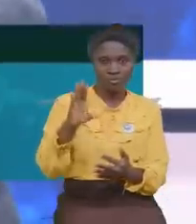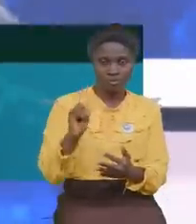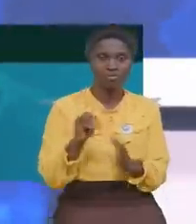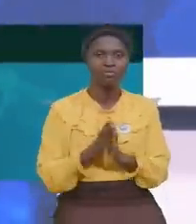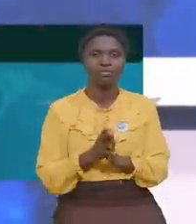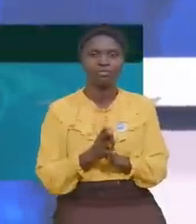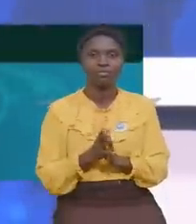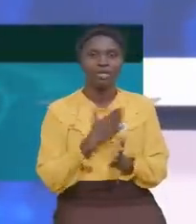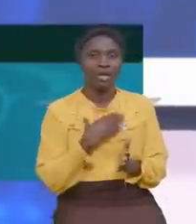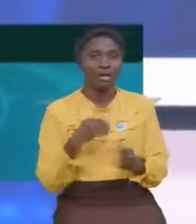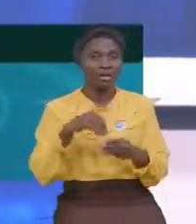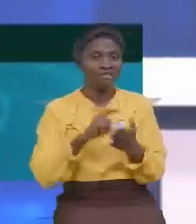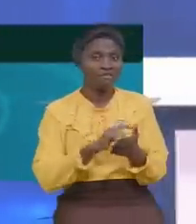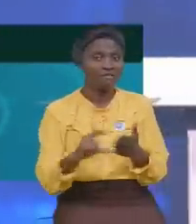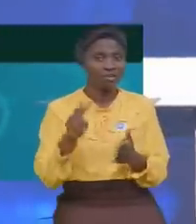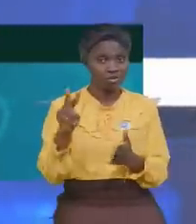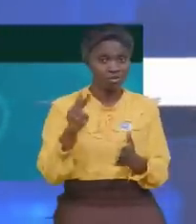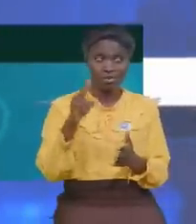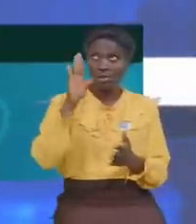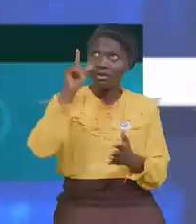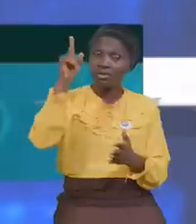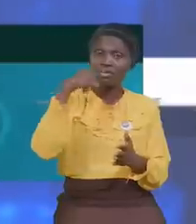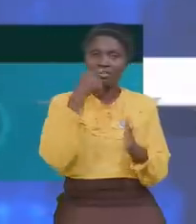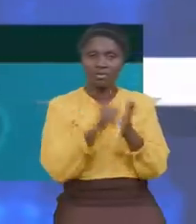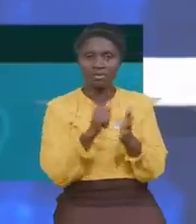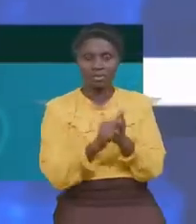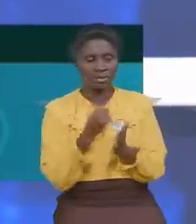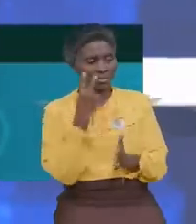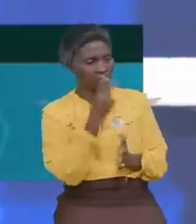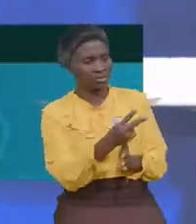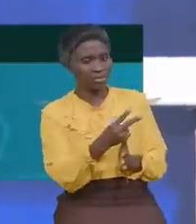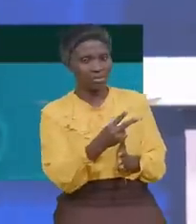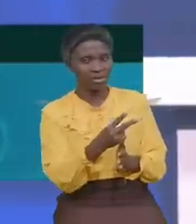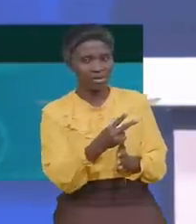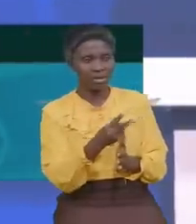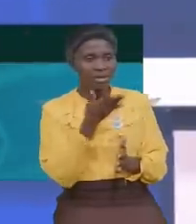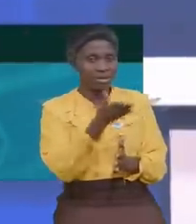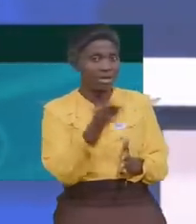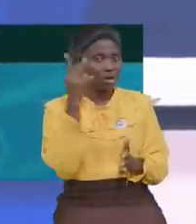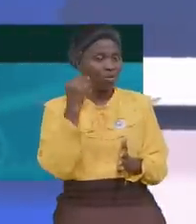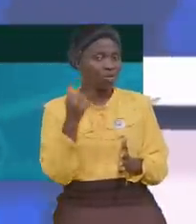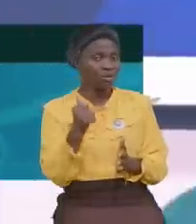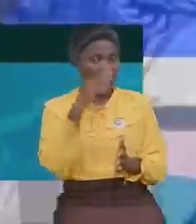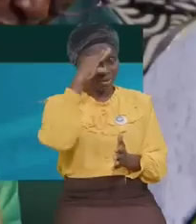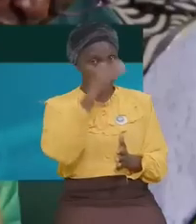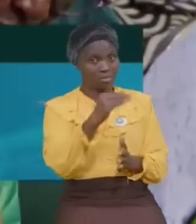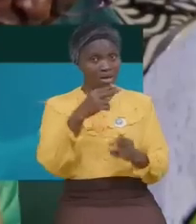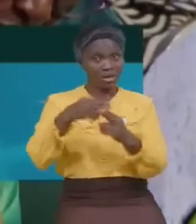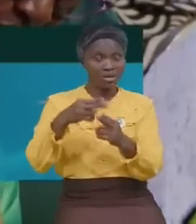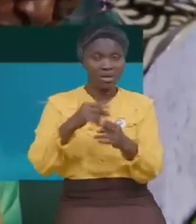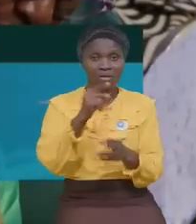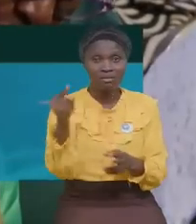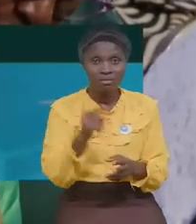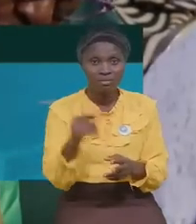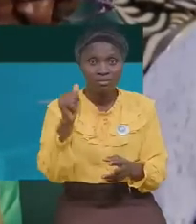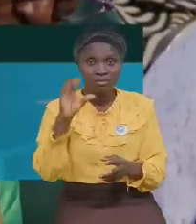And in verse 2, it says, and behold, there was a man named Zacchaeus, which was